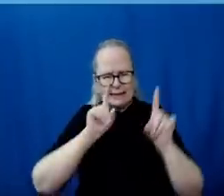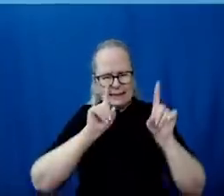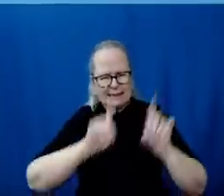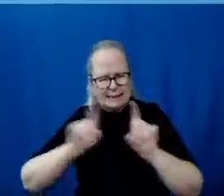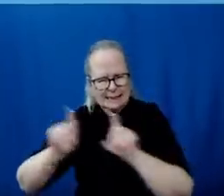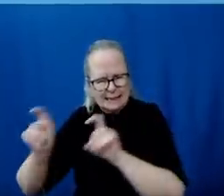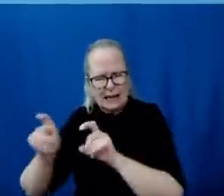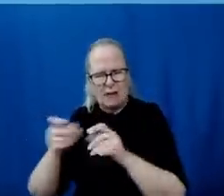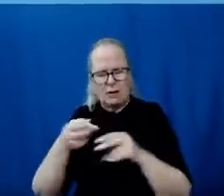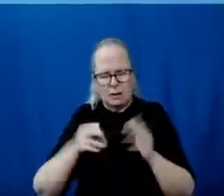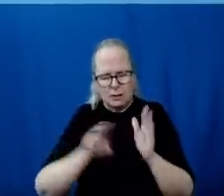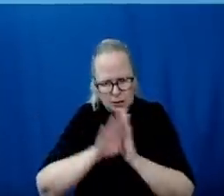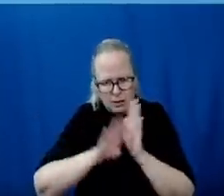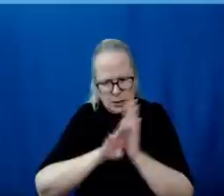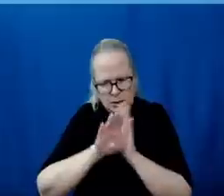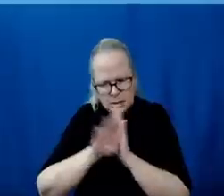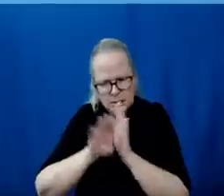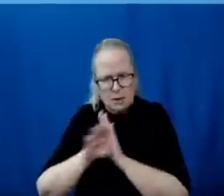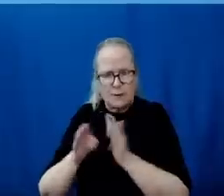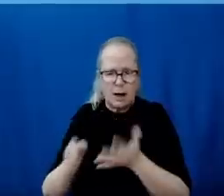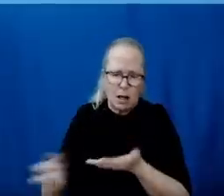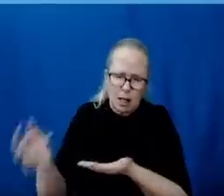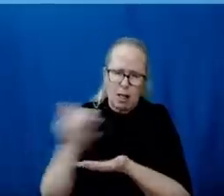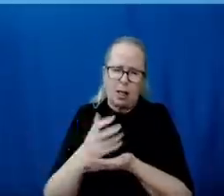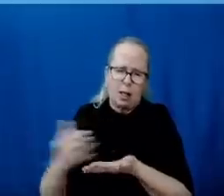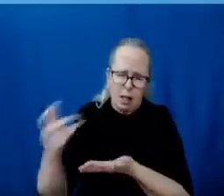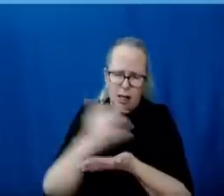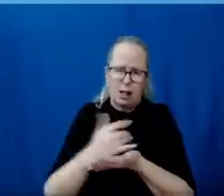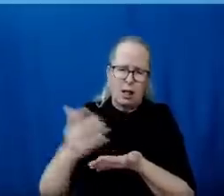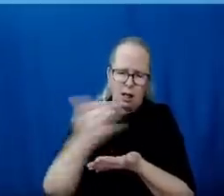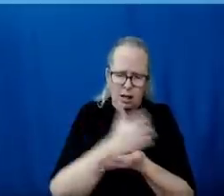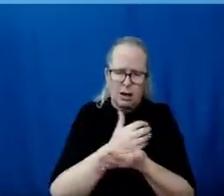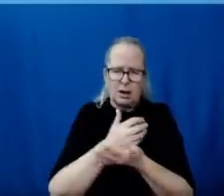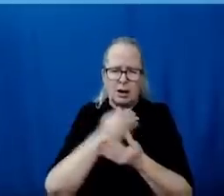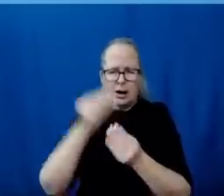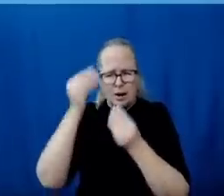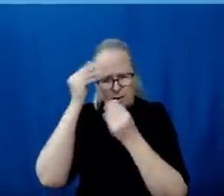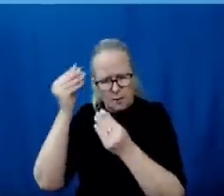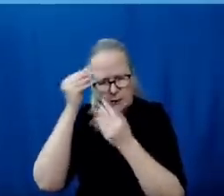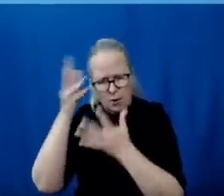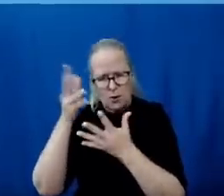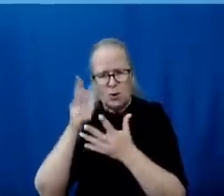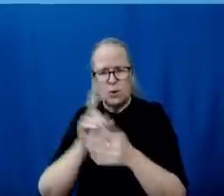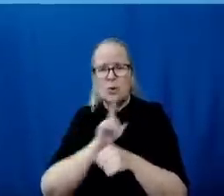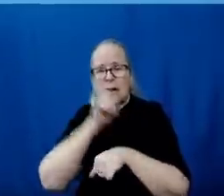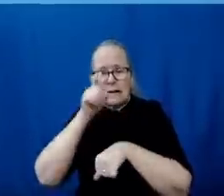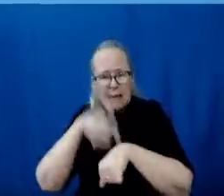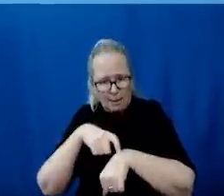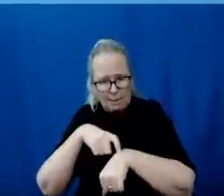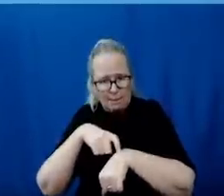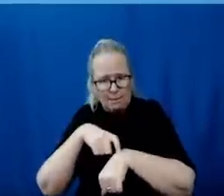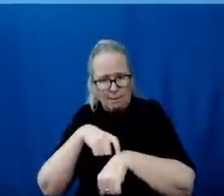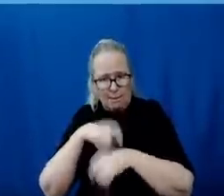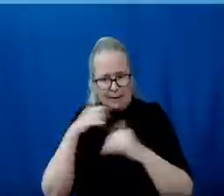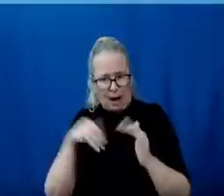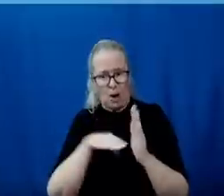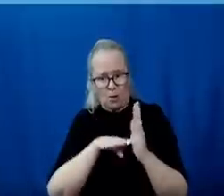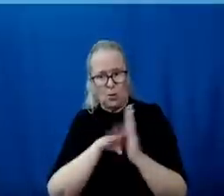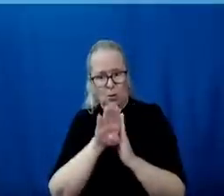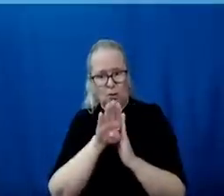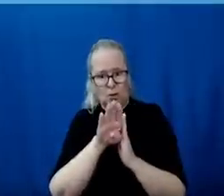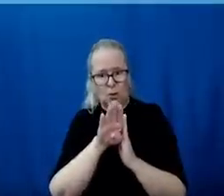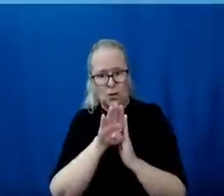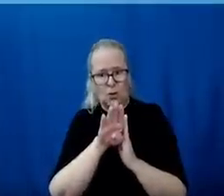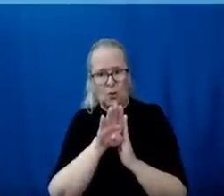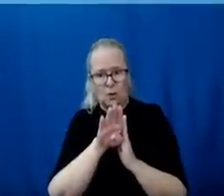qPCR assays do we have the potential to get real-time information. And we've been lucky with this last wave that we've been able to do that.